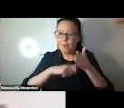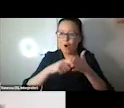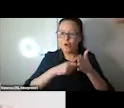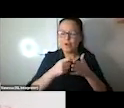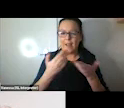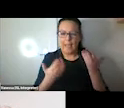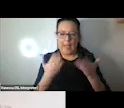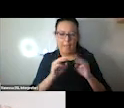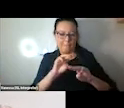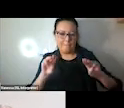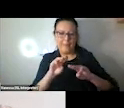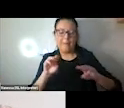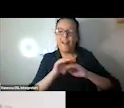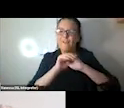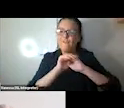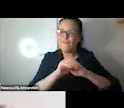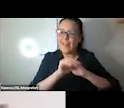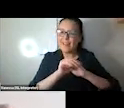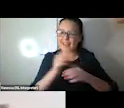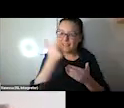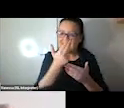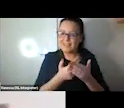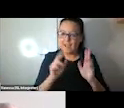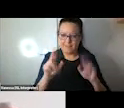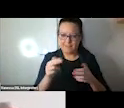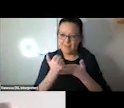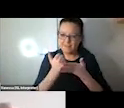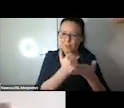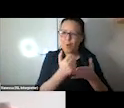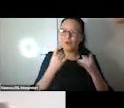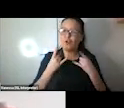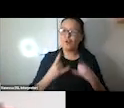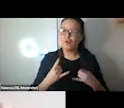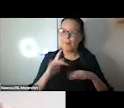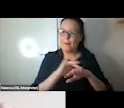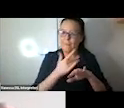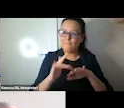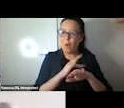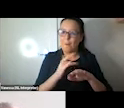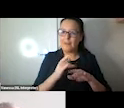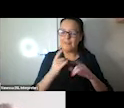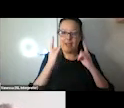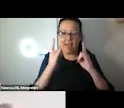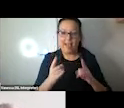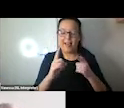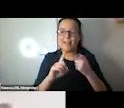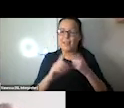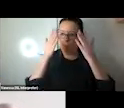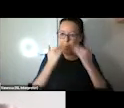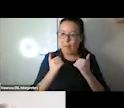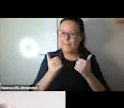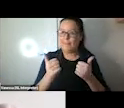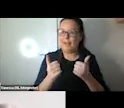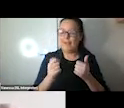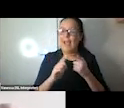people-friendly design can support human performance, health, well-being, and social participation.